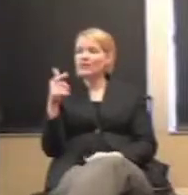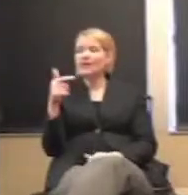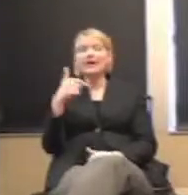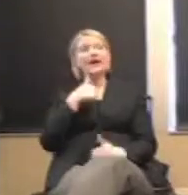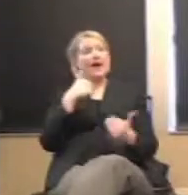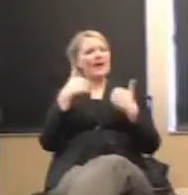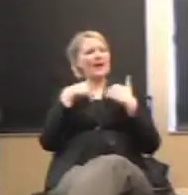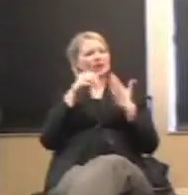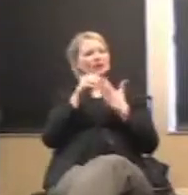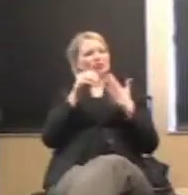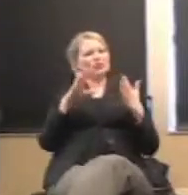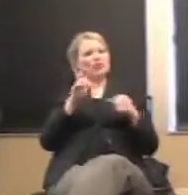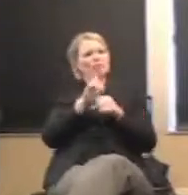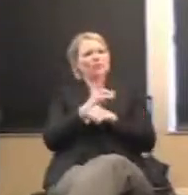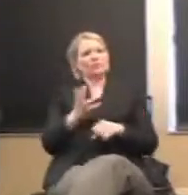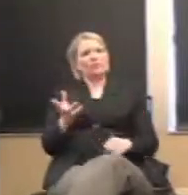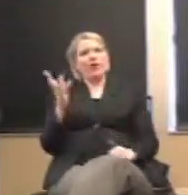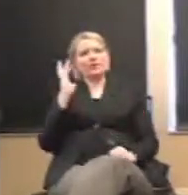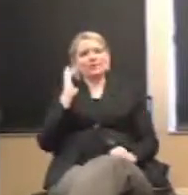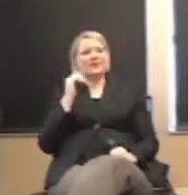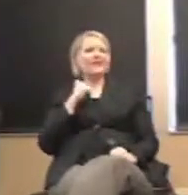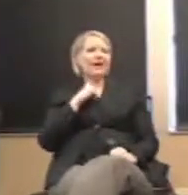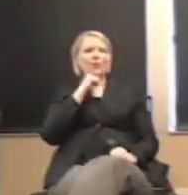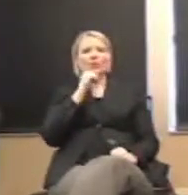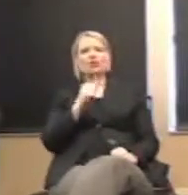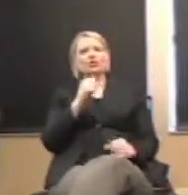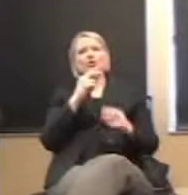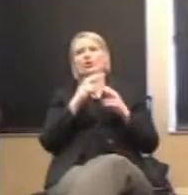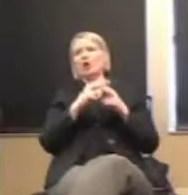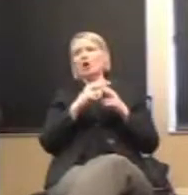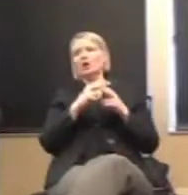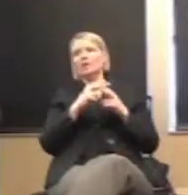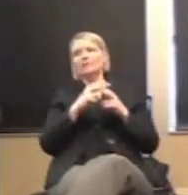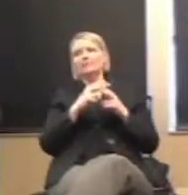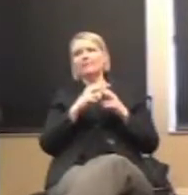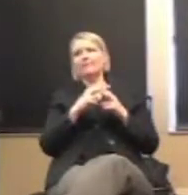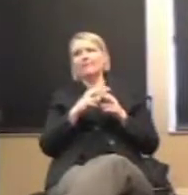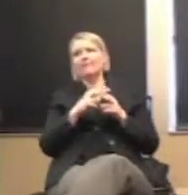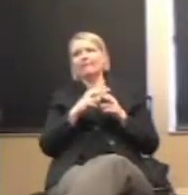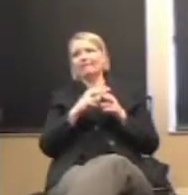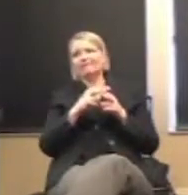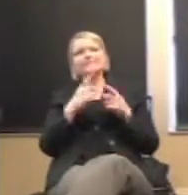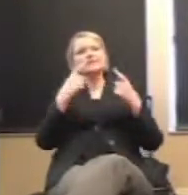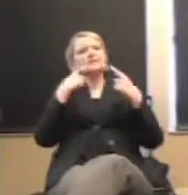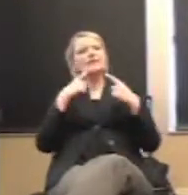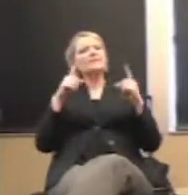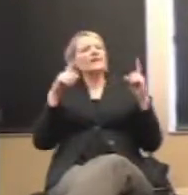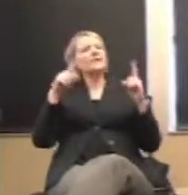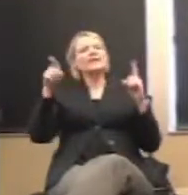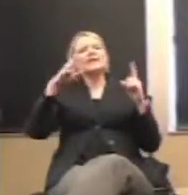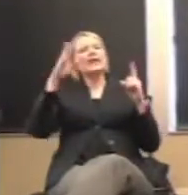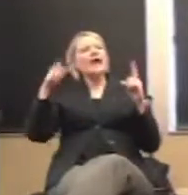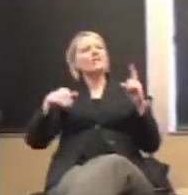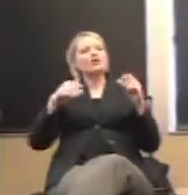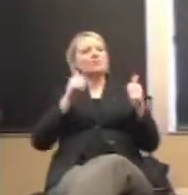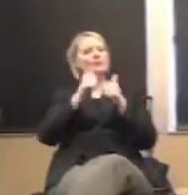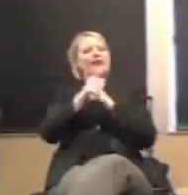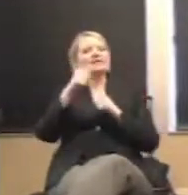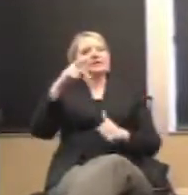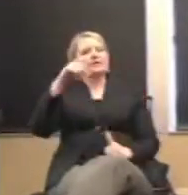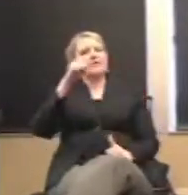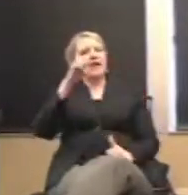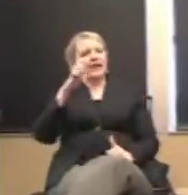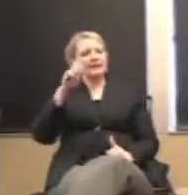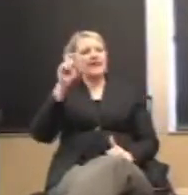it a long time ago, but I would have called it successful as I'm watching the phase. You never got out of the phase of you needed to be prompted to